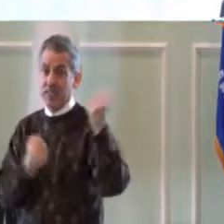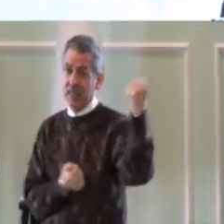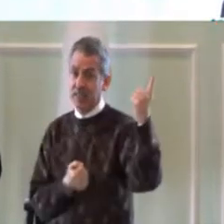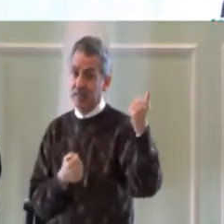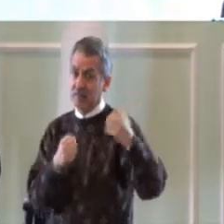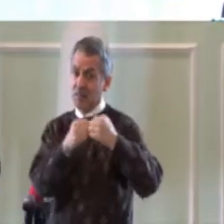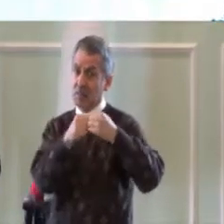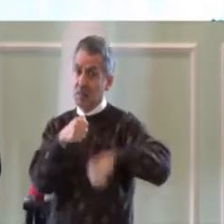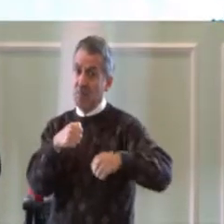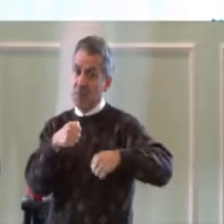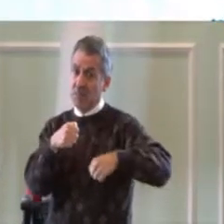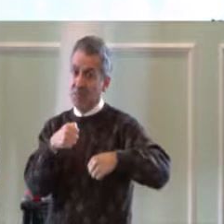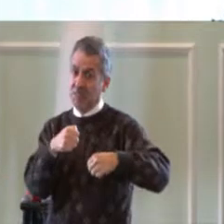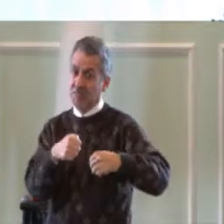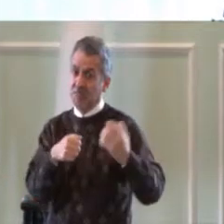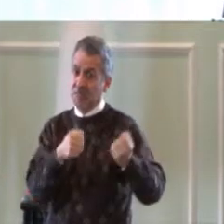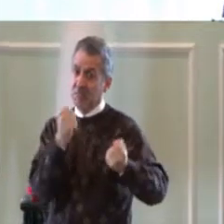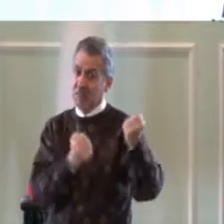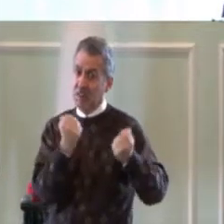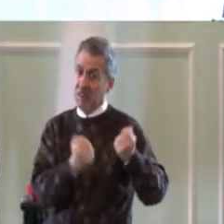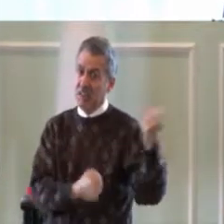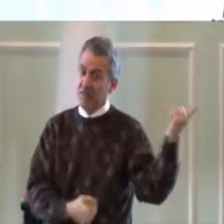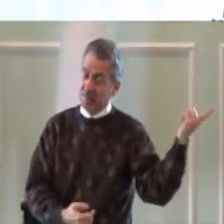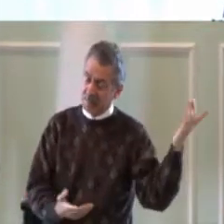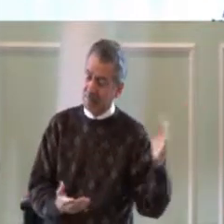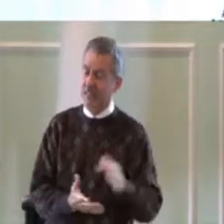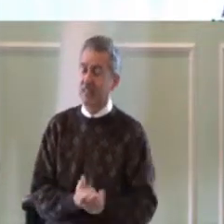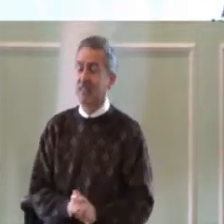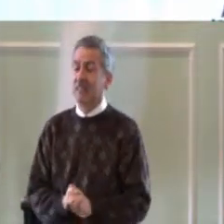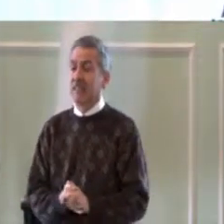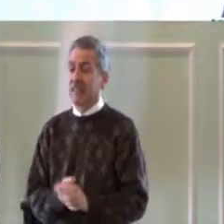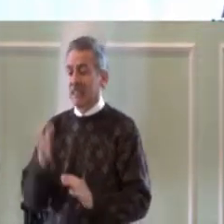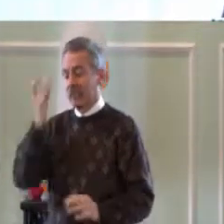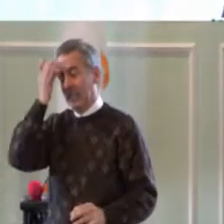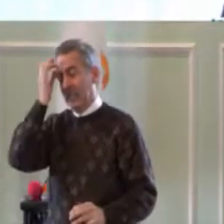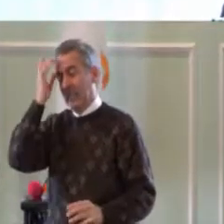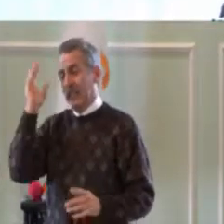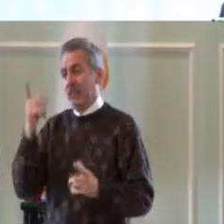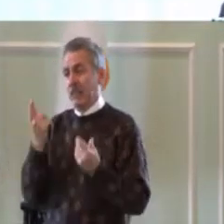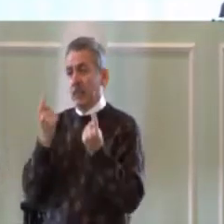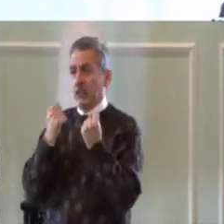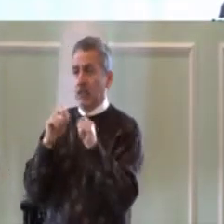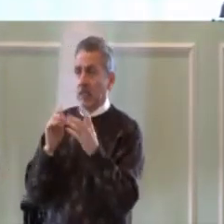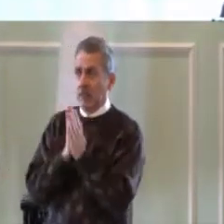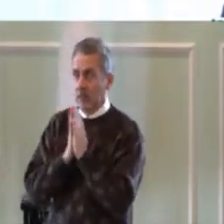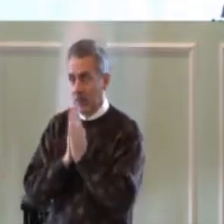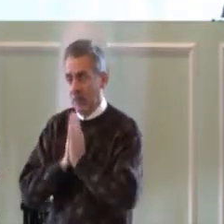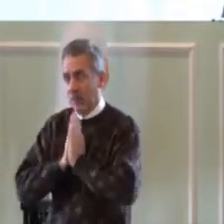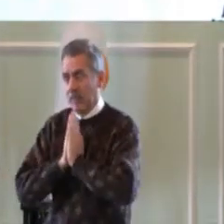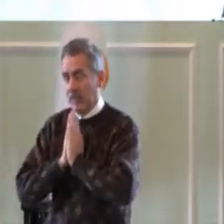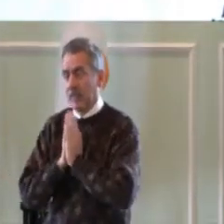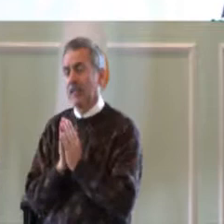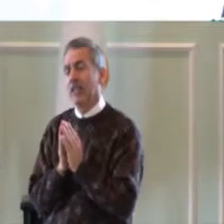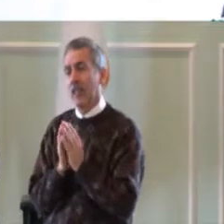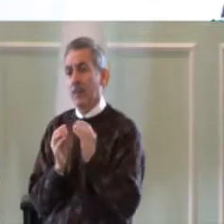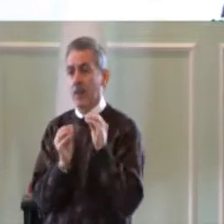work anymore. And so we tried different things. We prayed a lot. And